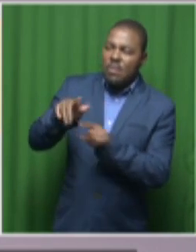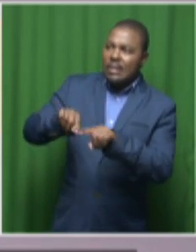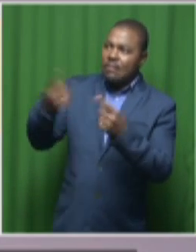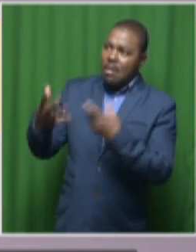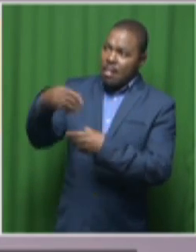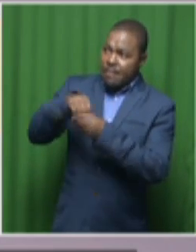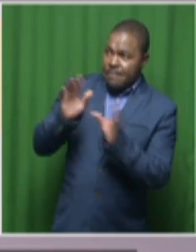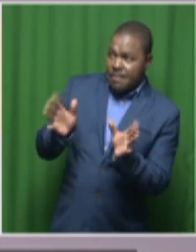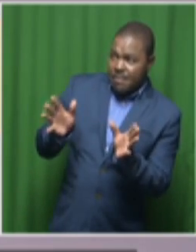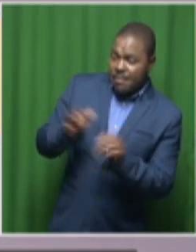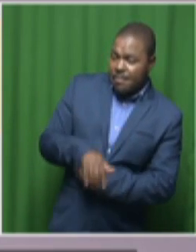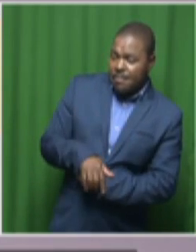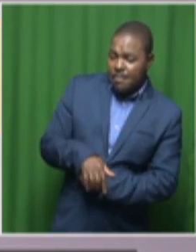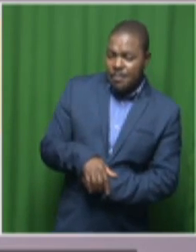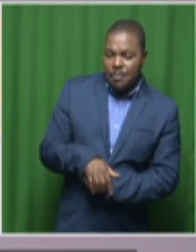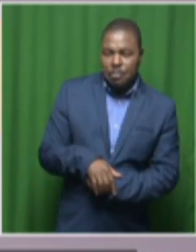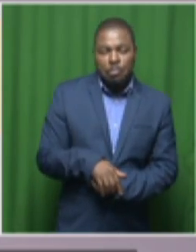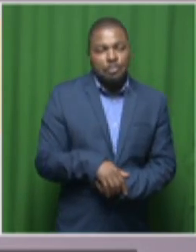one?